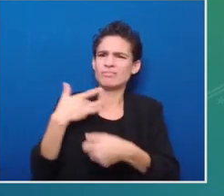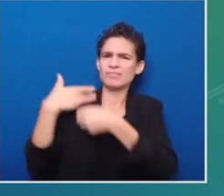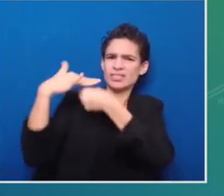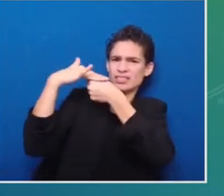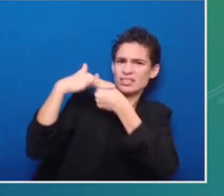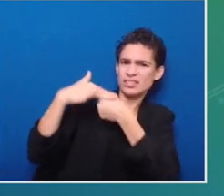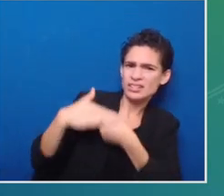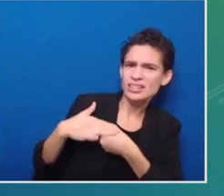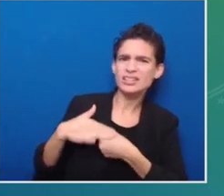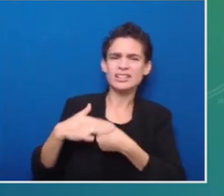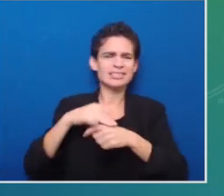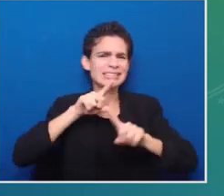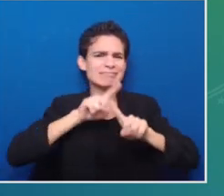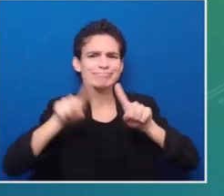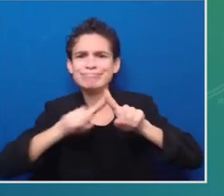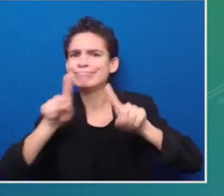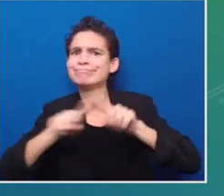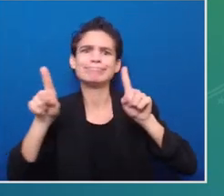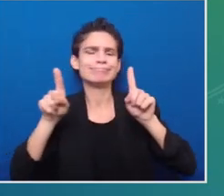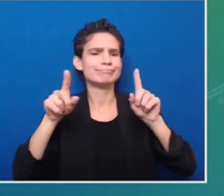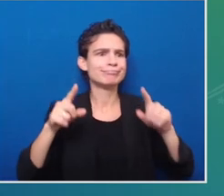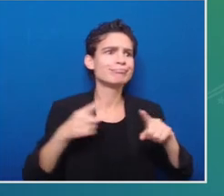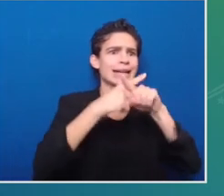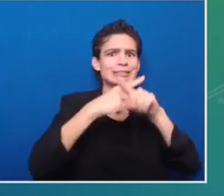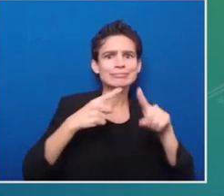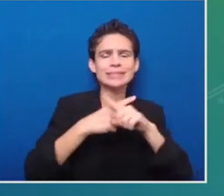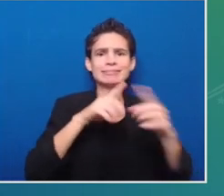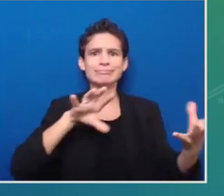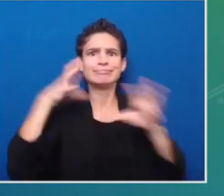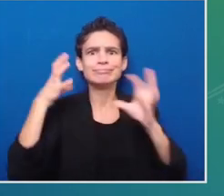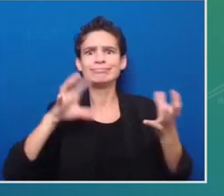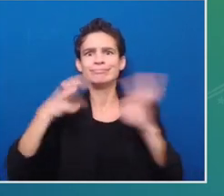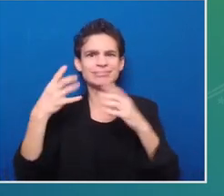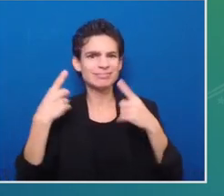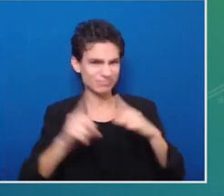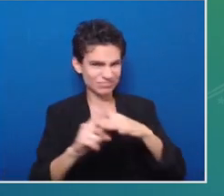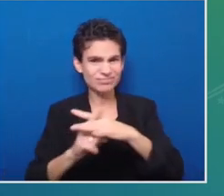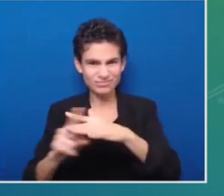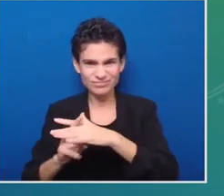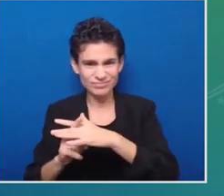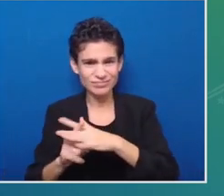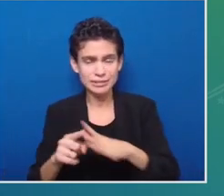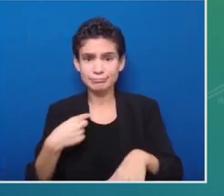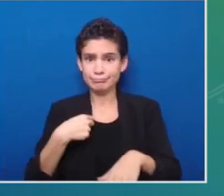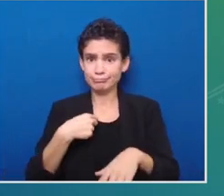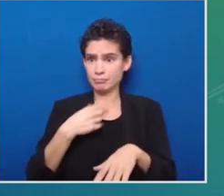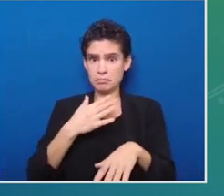persistent, interwoven crises. I know firsthand